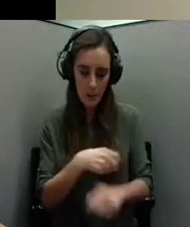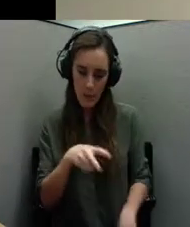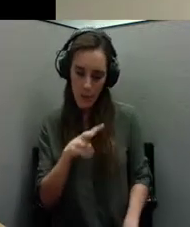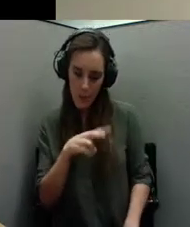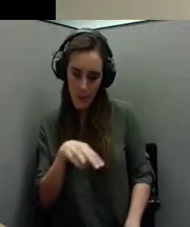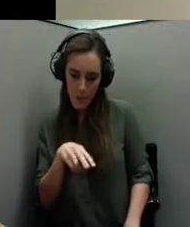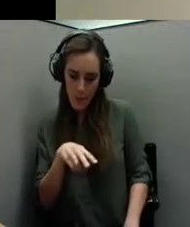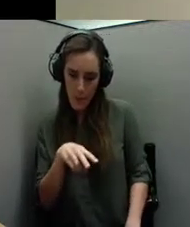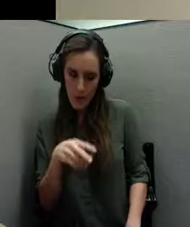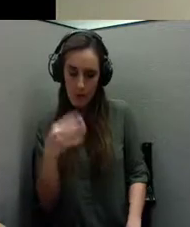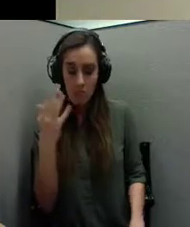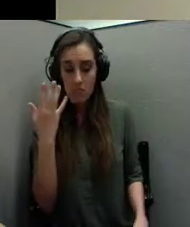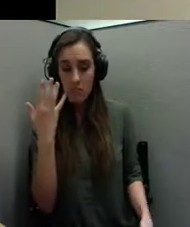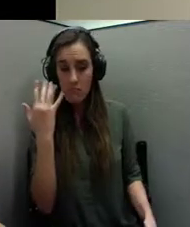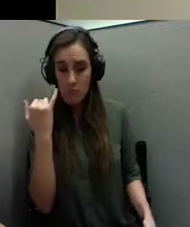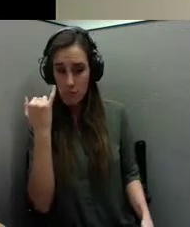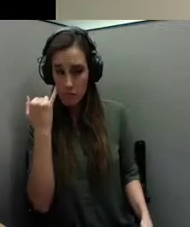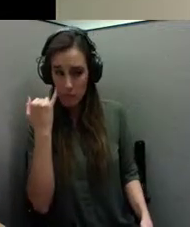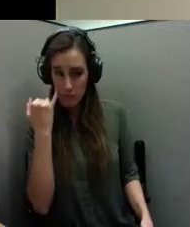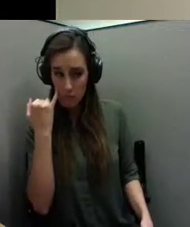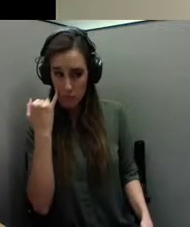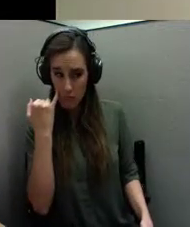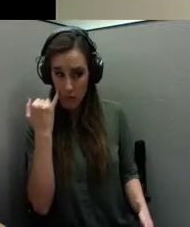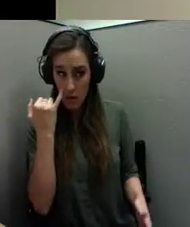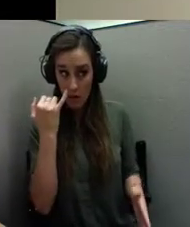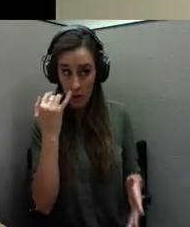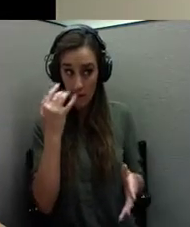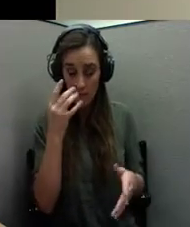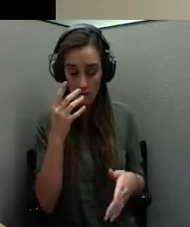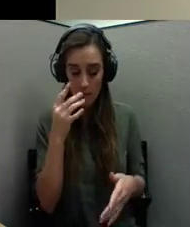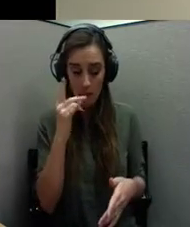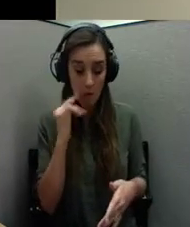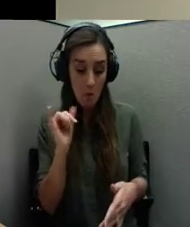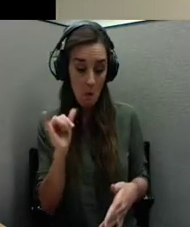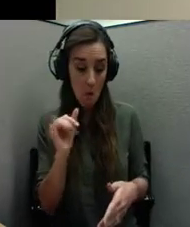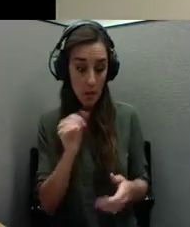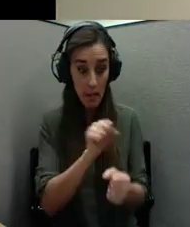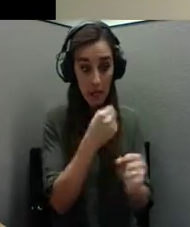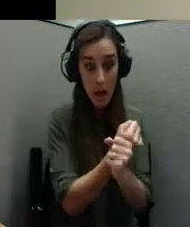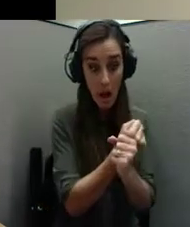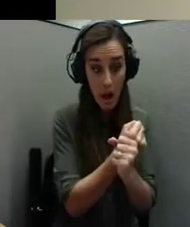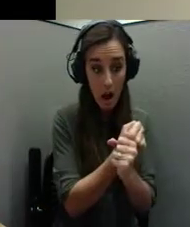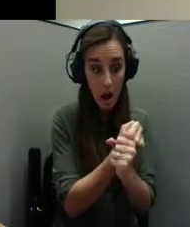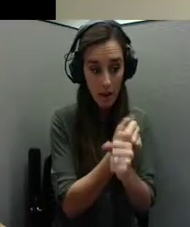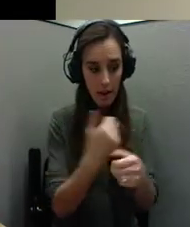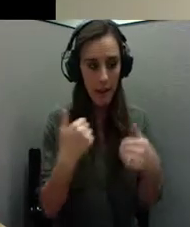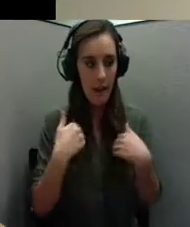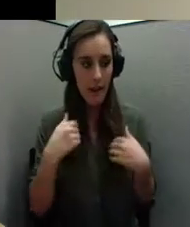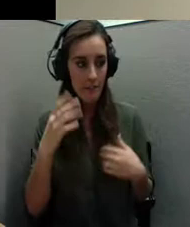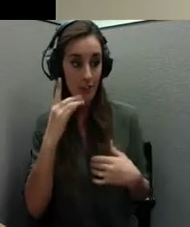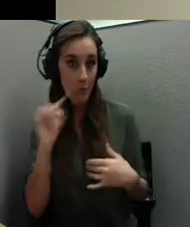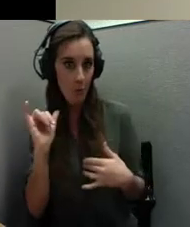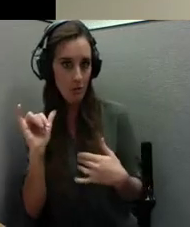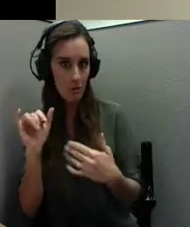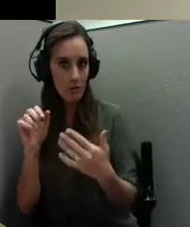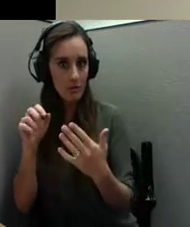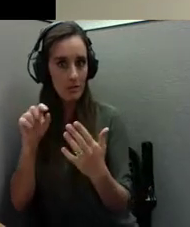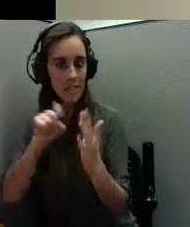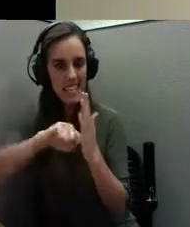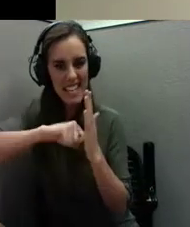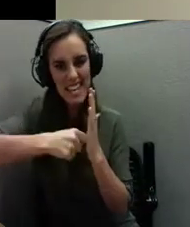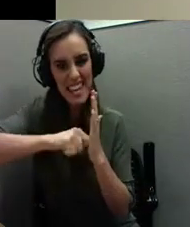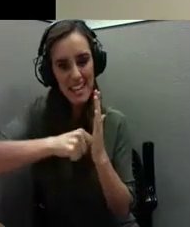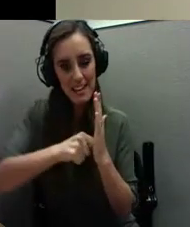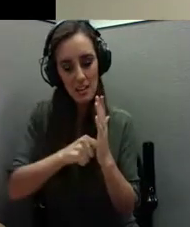golden lock, maybe there's a golden key. And so he went back to that hole he had dug, and he dug some more and dug some more. When